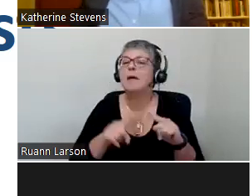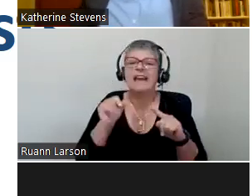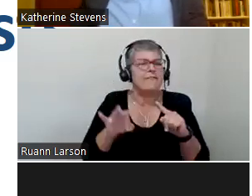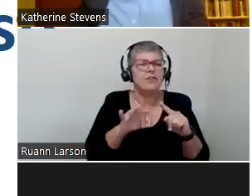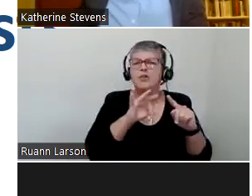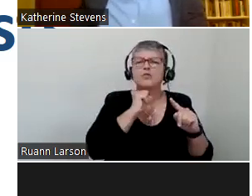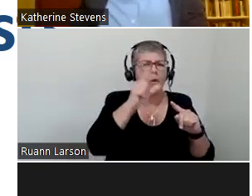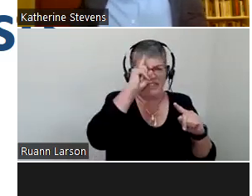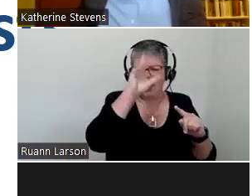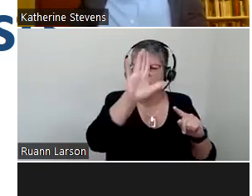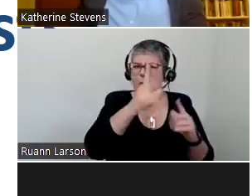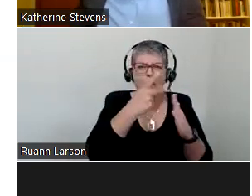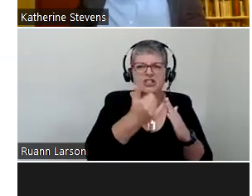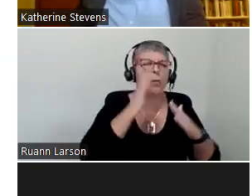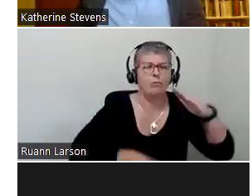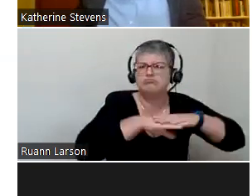desired.